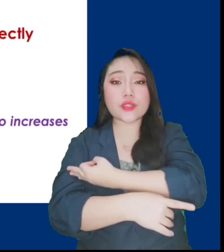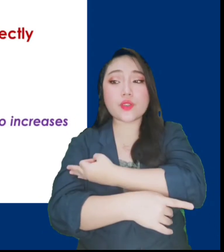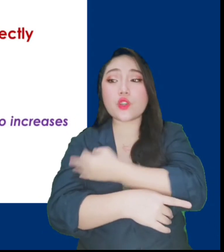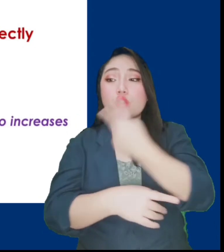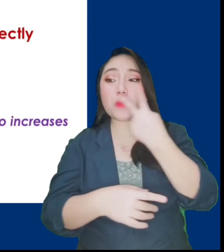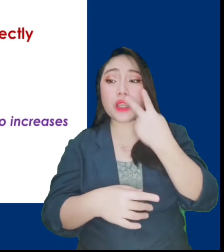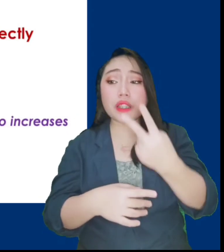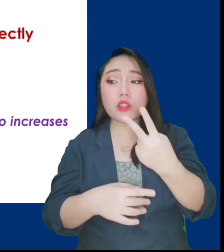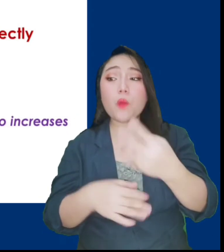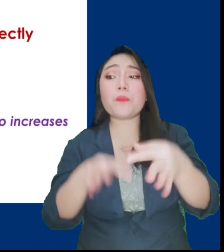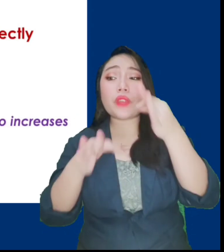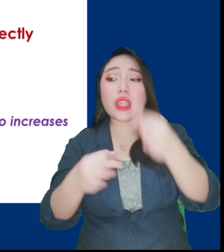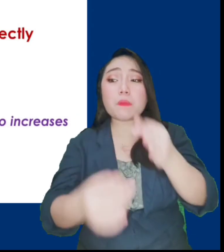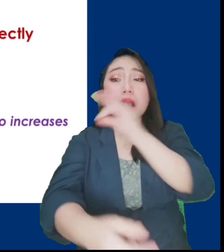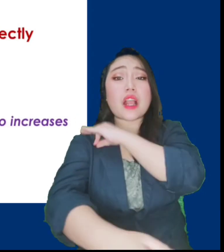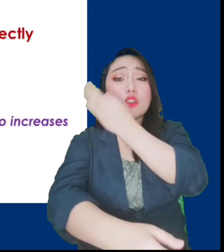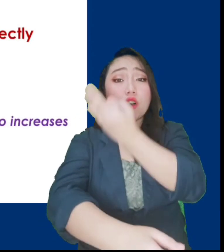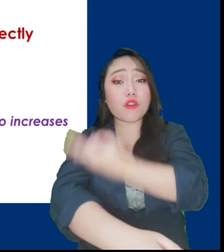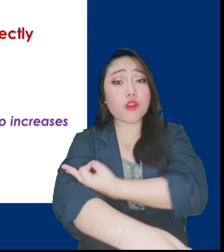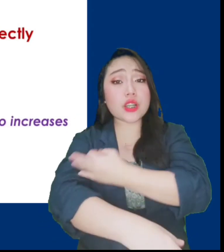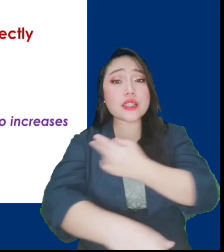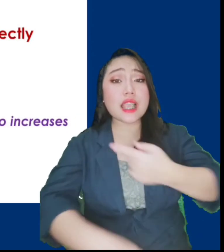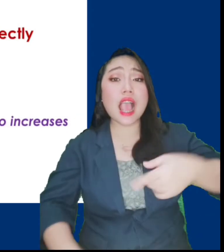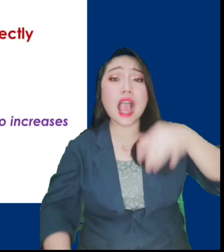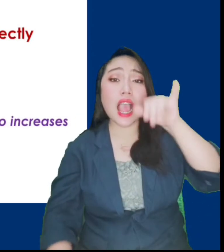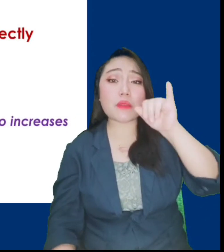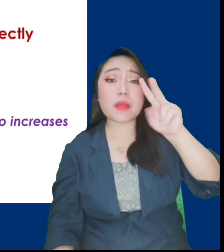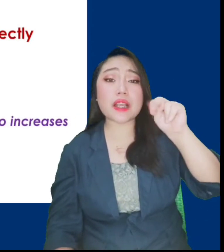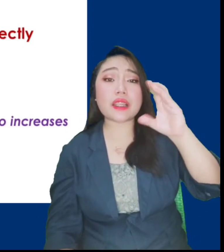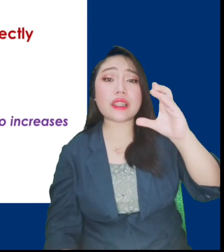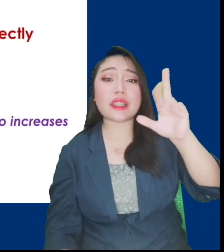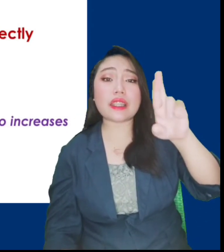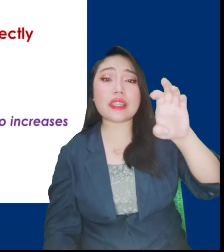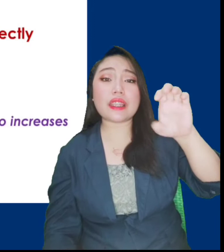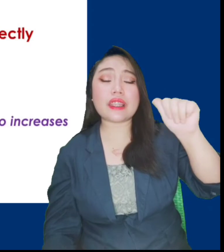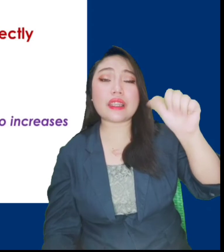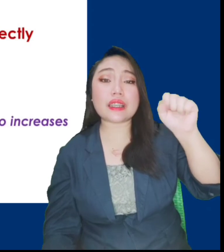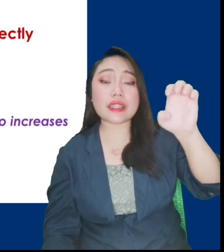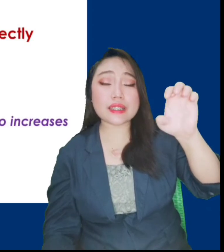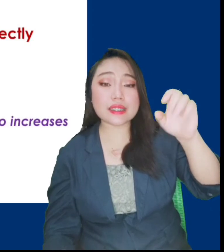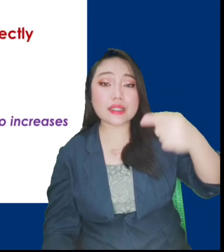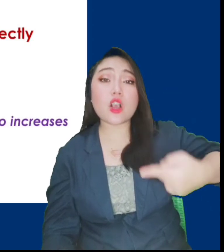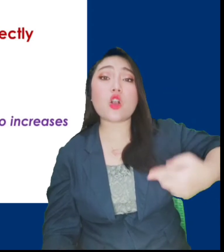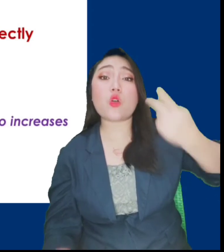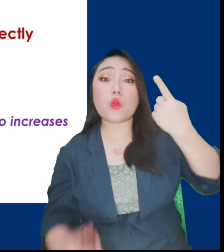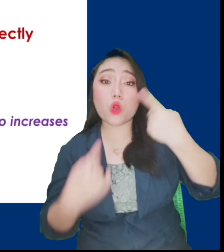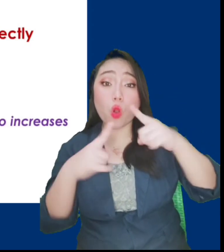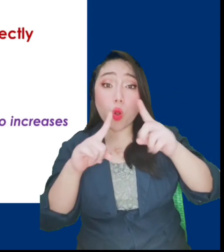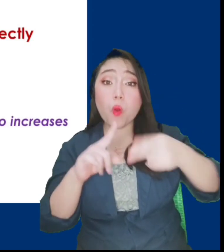proportional. So that means that if force increases,